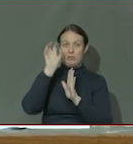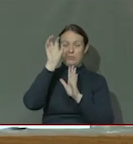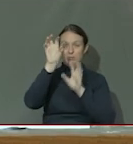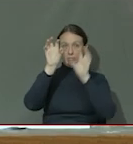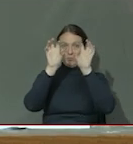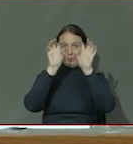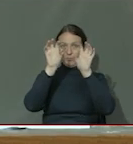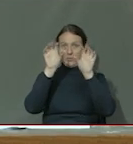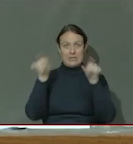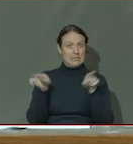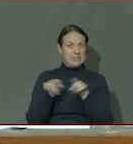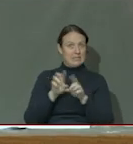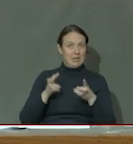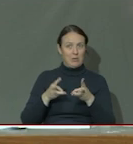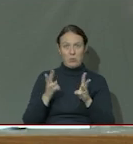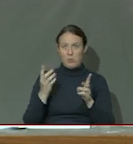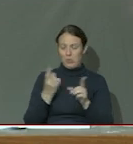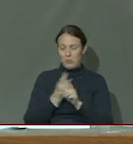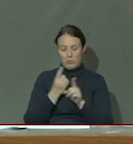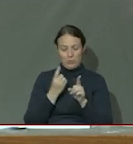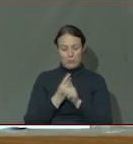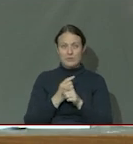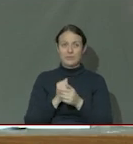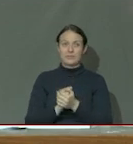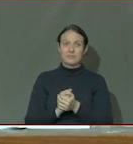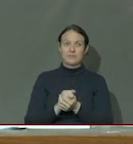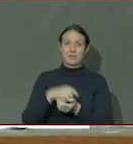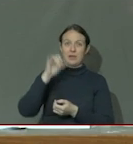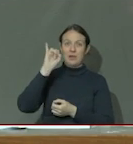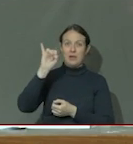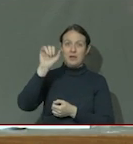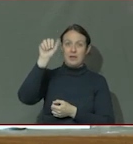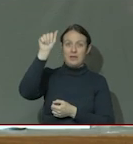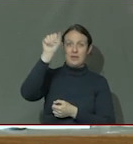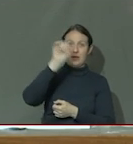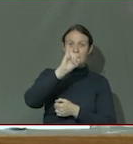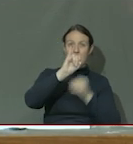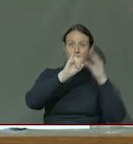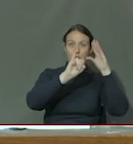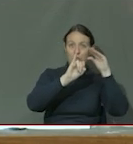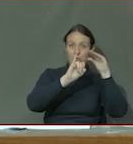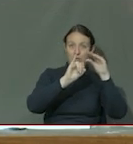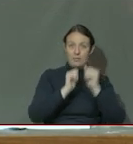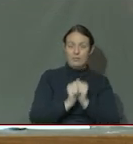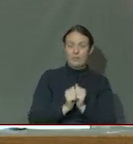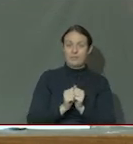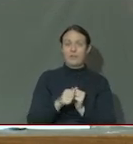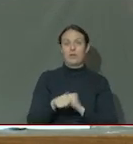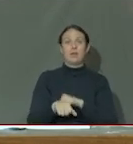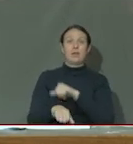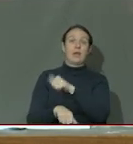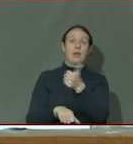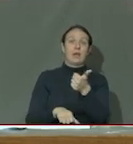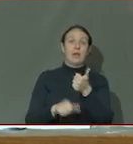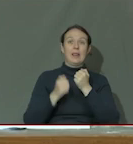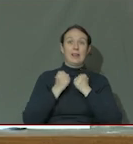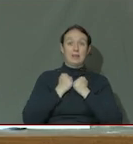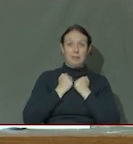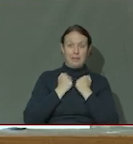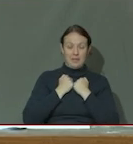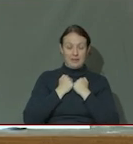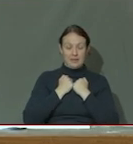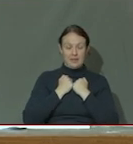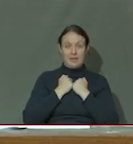we always do. There's the one parent's genotype. Then we take the other parent, given to us in the